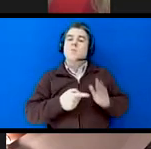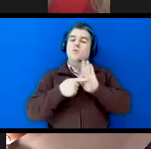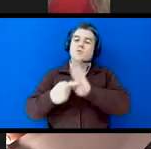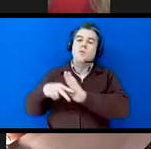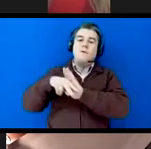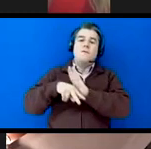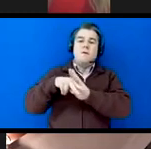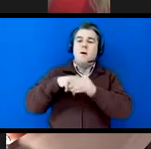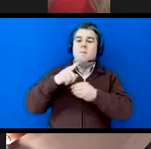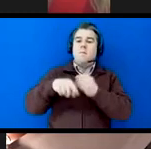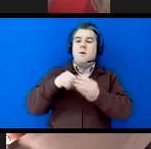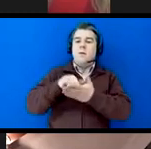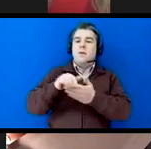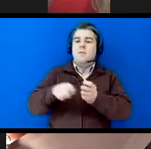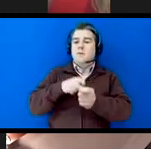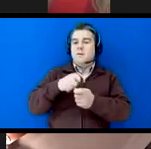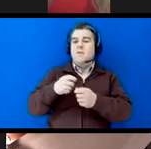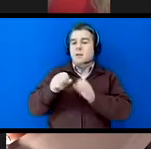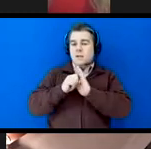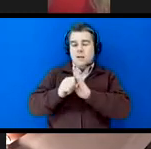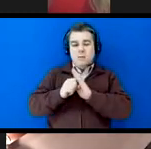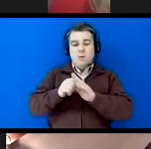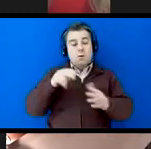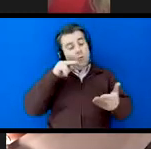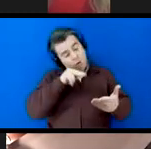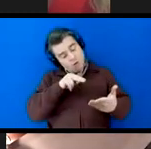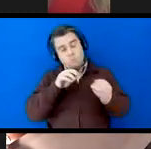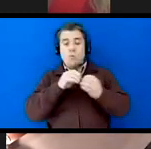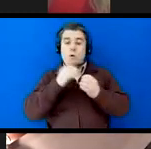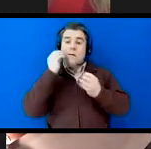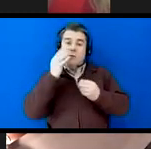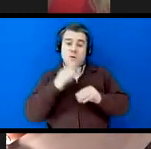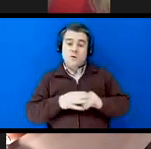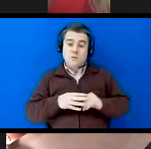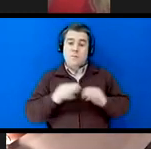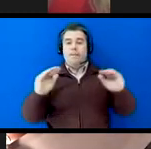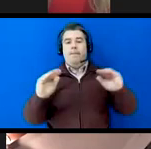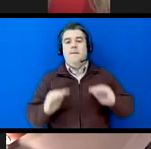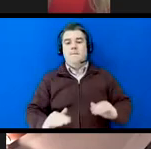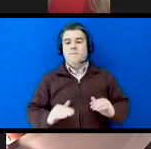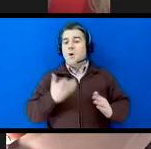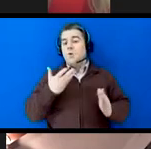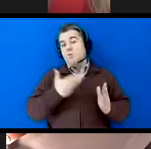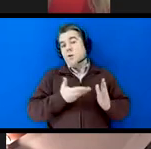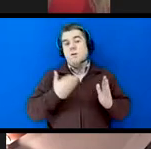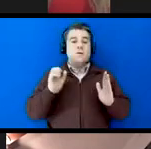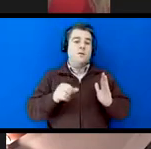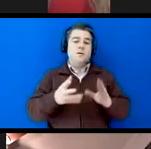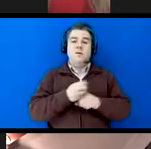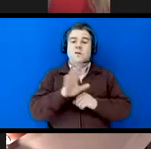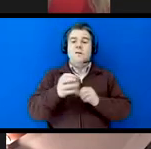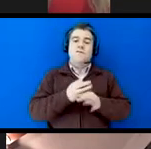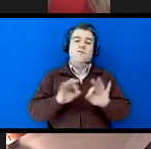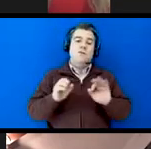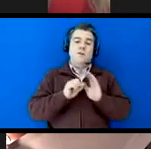that specific sample, so they can look at that, see more information about it, and has the ability right there for them to get their free sample.